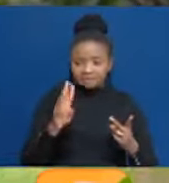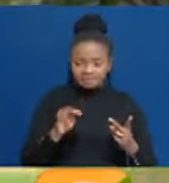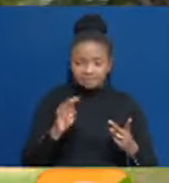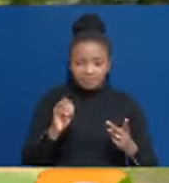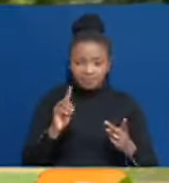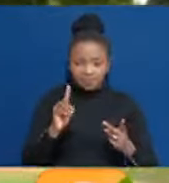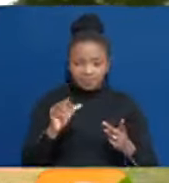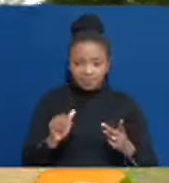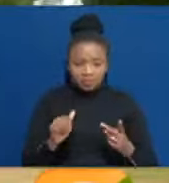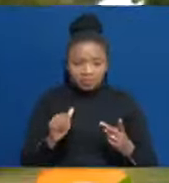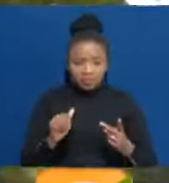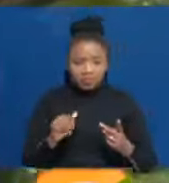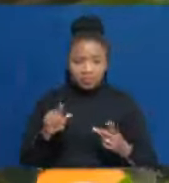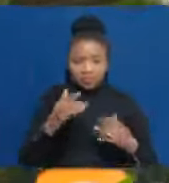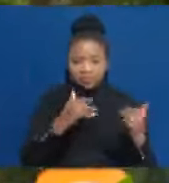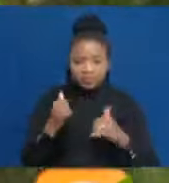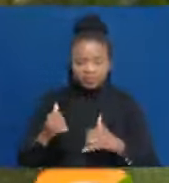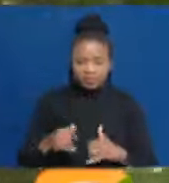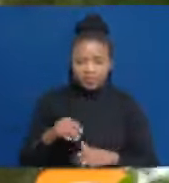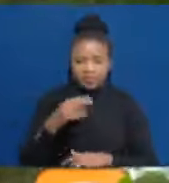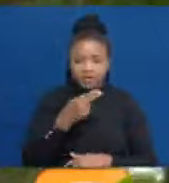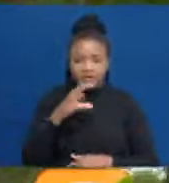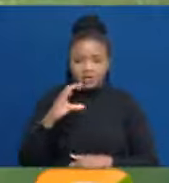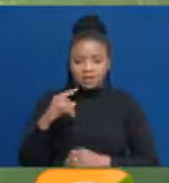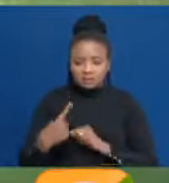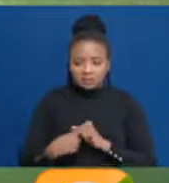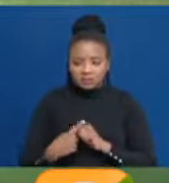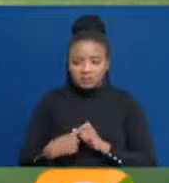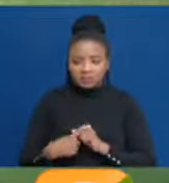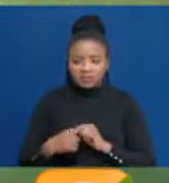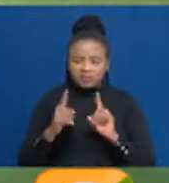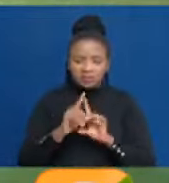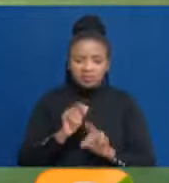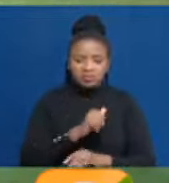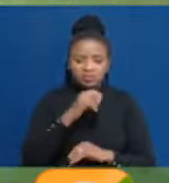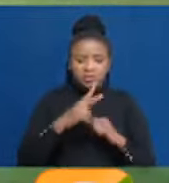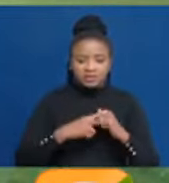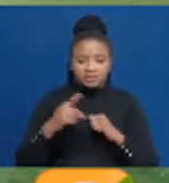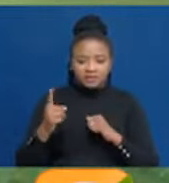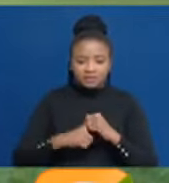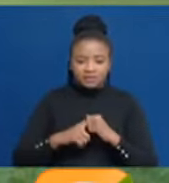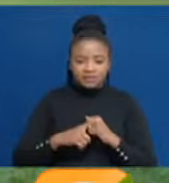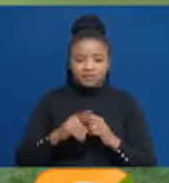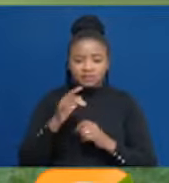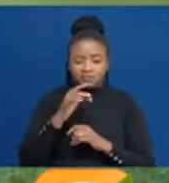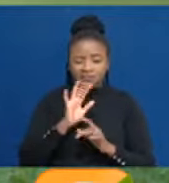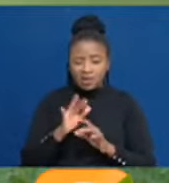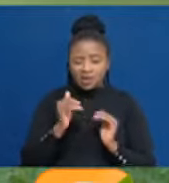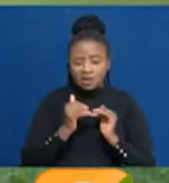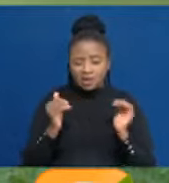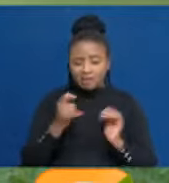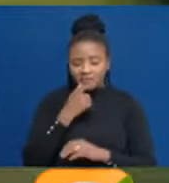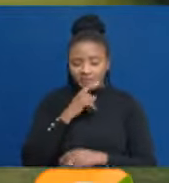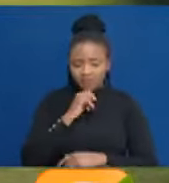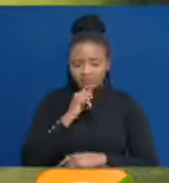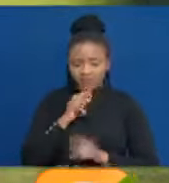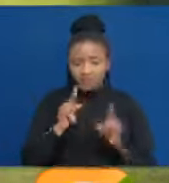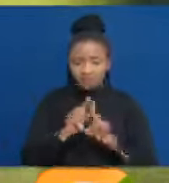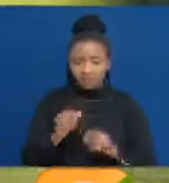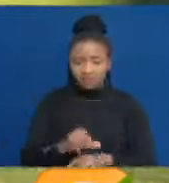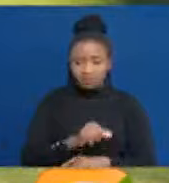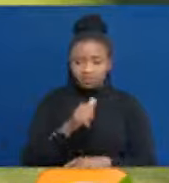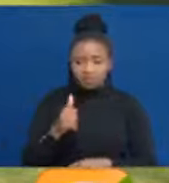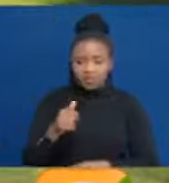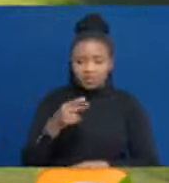Abubakar, playing off handicap 6, who carded a round of 76 gross to claim the men's category. He was followed by handicap